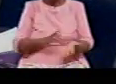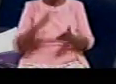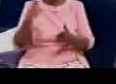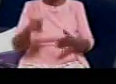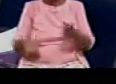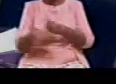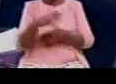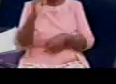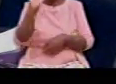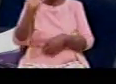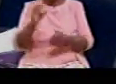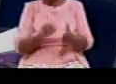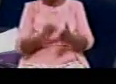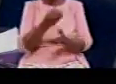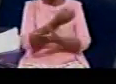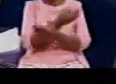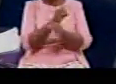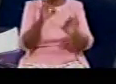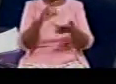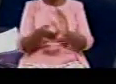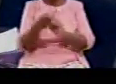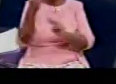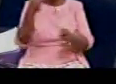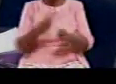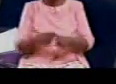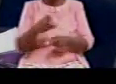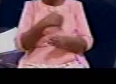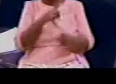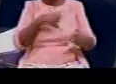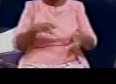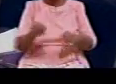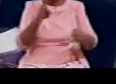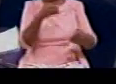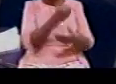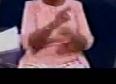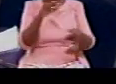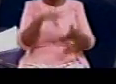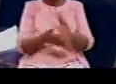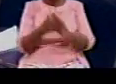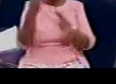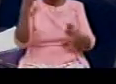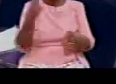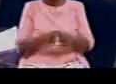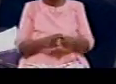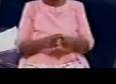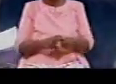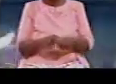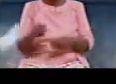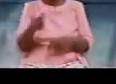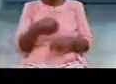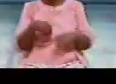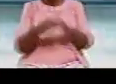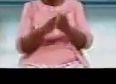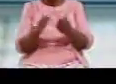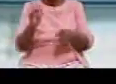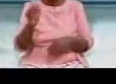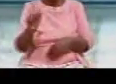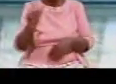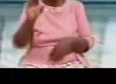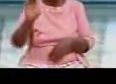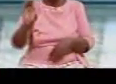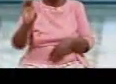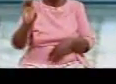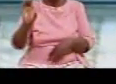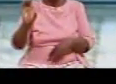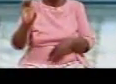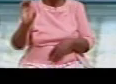God setting you free. He will do it in Jesus' name. Acts of the Apostle chapter 10, I'm reading